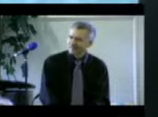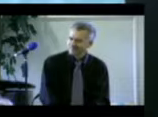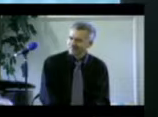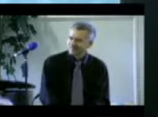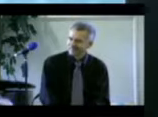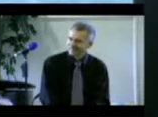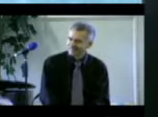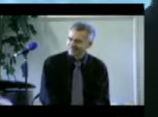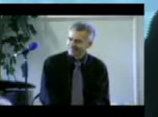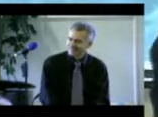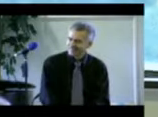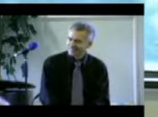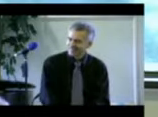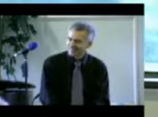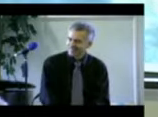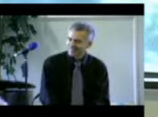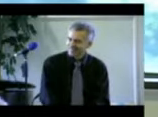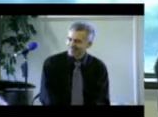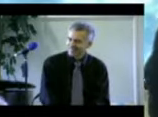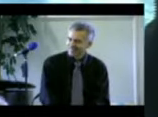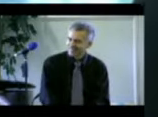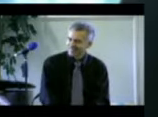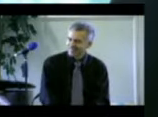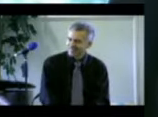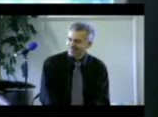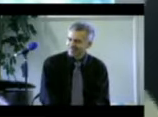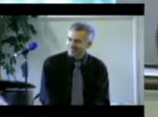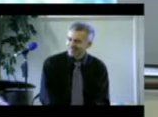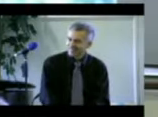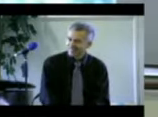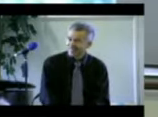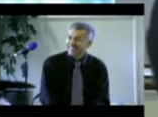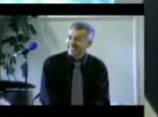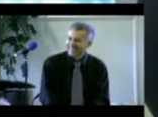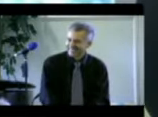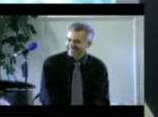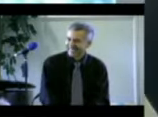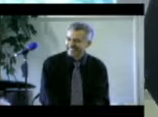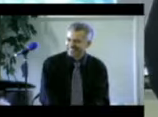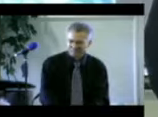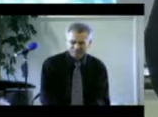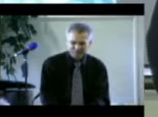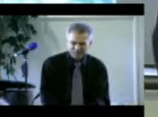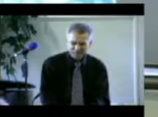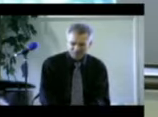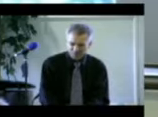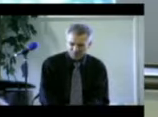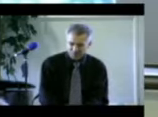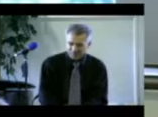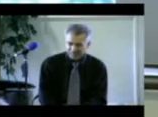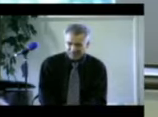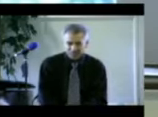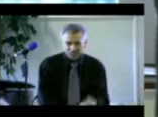Well, I worked on the plumbing, and I worked on the plumbing, and I could not figure it out, so I had to call in a